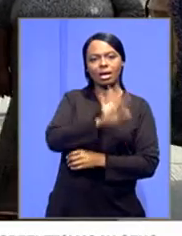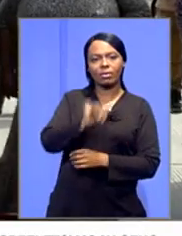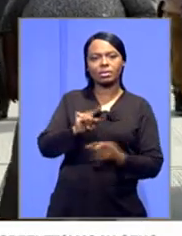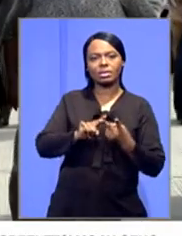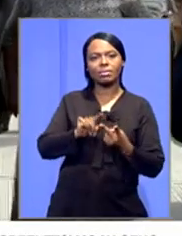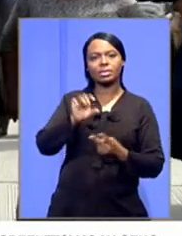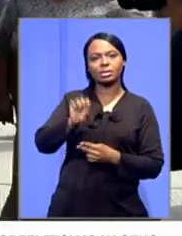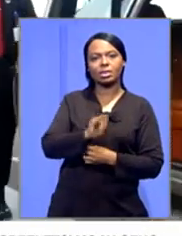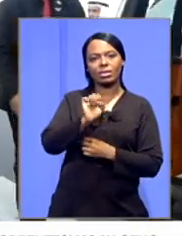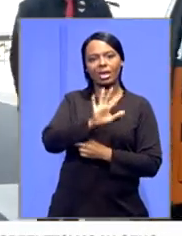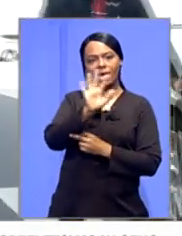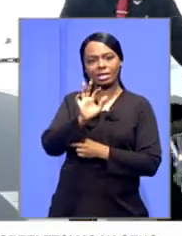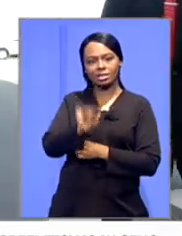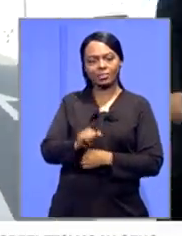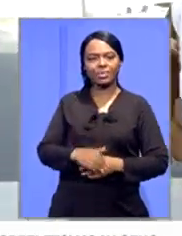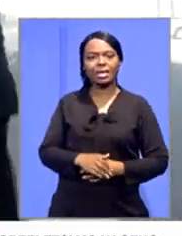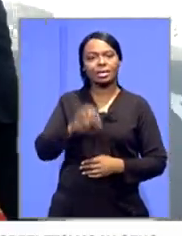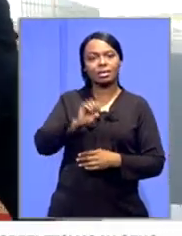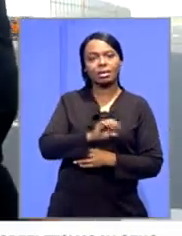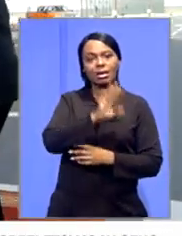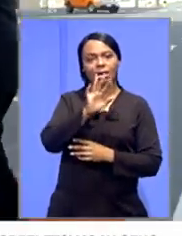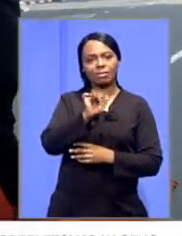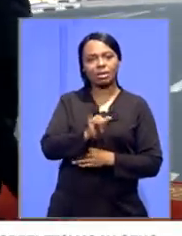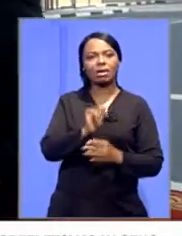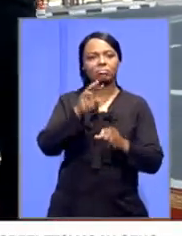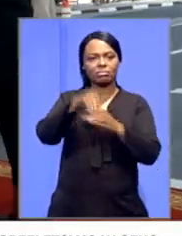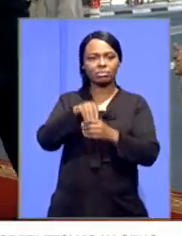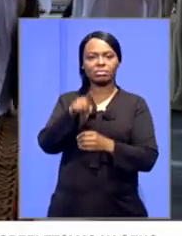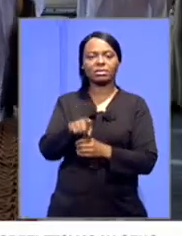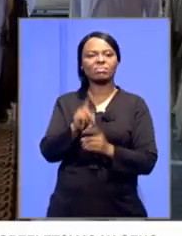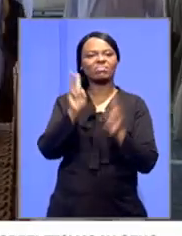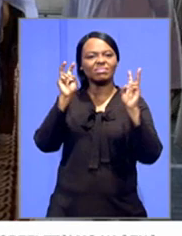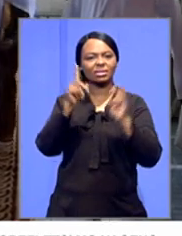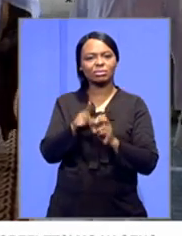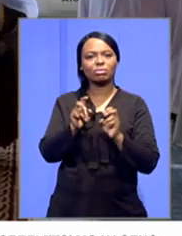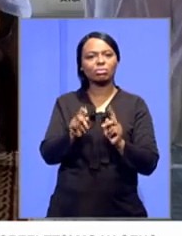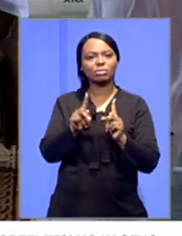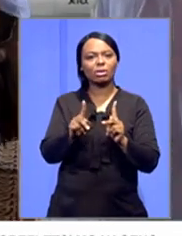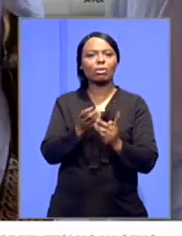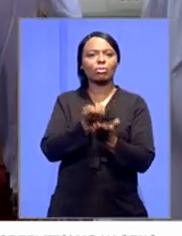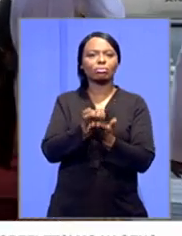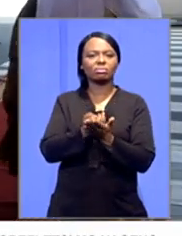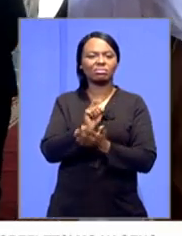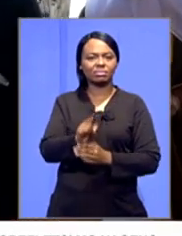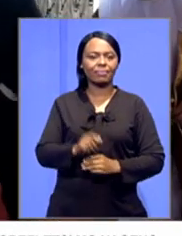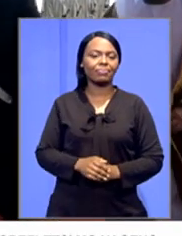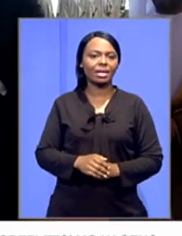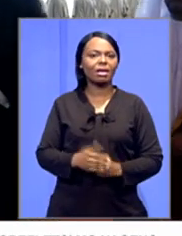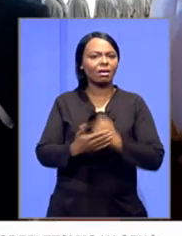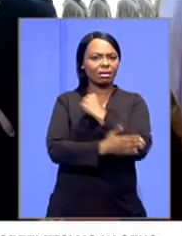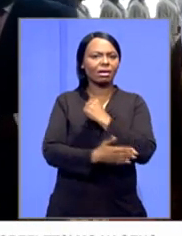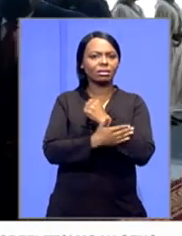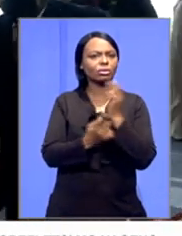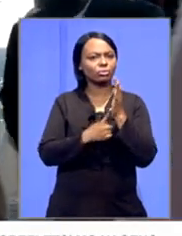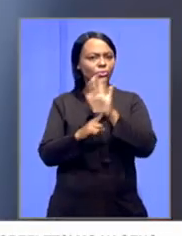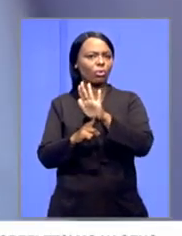Asia. Afrika Borwa e na le seabe kwa dipontshong tseo di totileng go baka ditšhono tsa phasalatso ya dikuno. Naga e supa bokgoni jwa yona